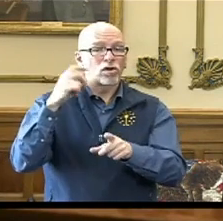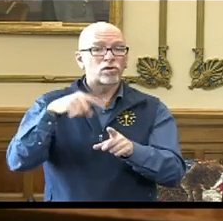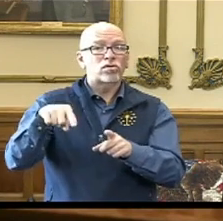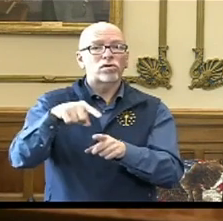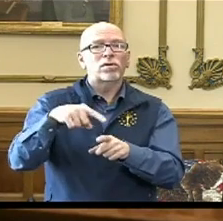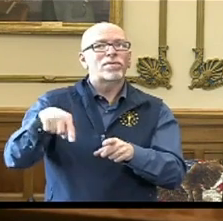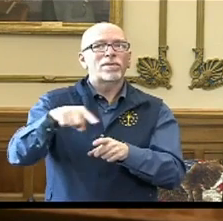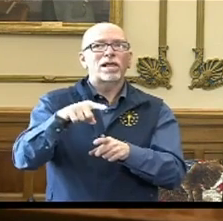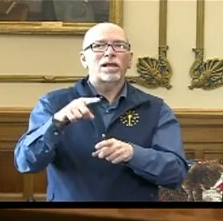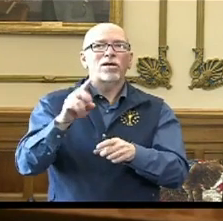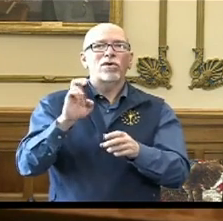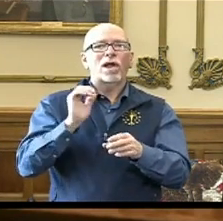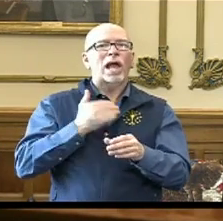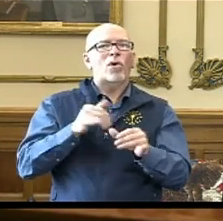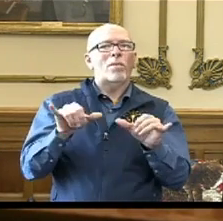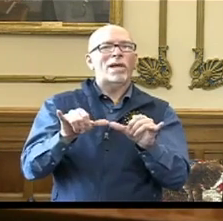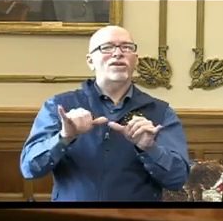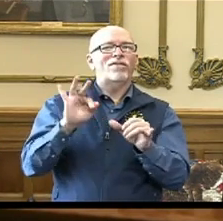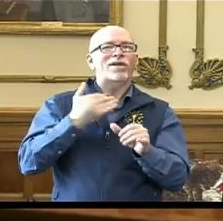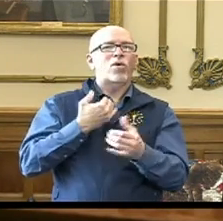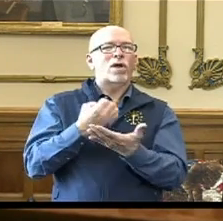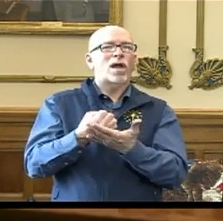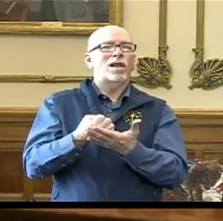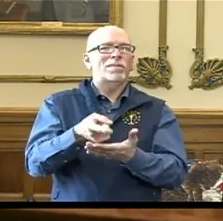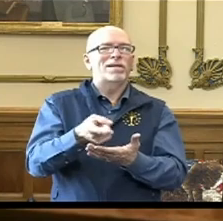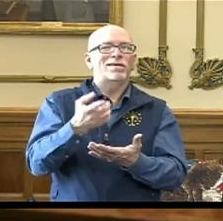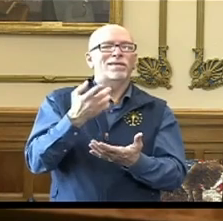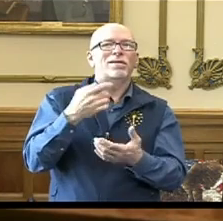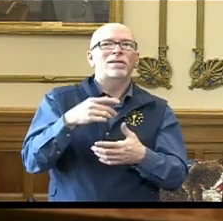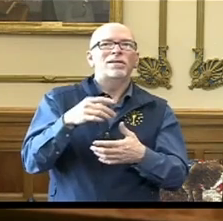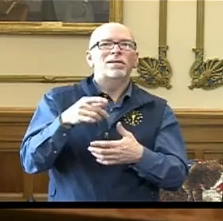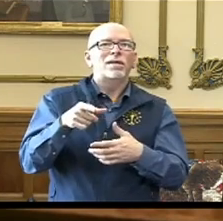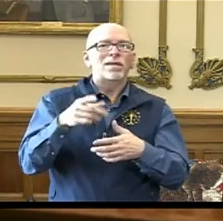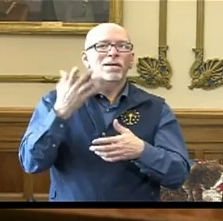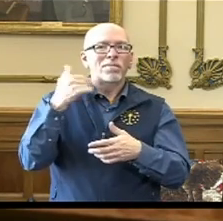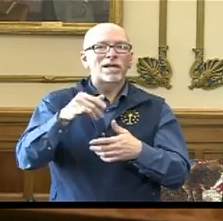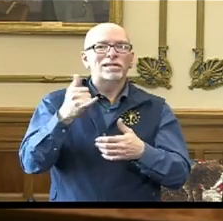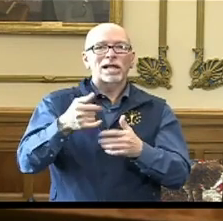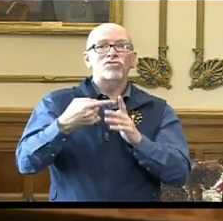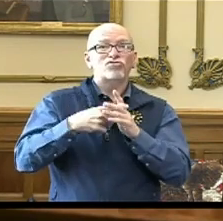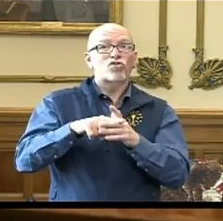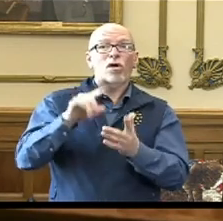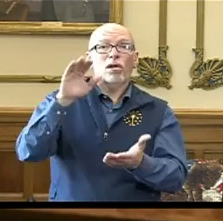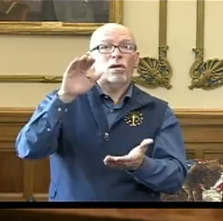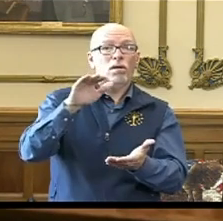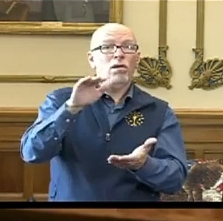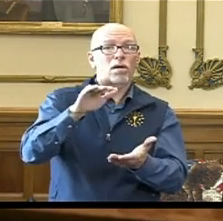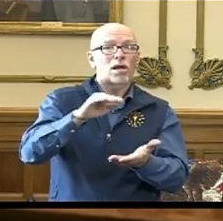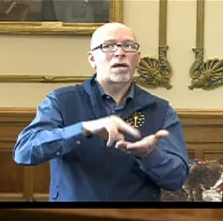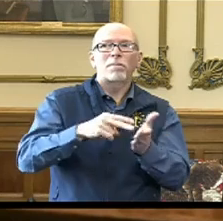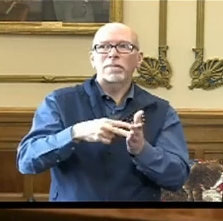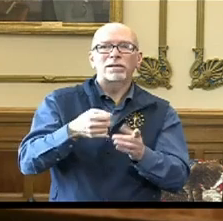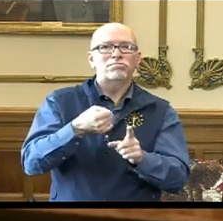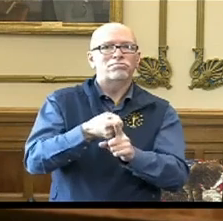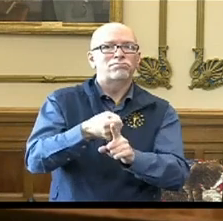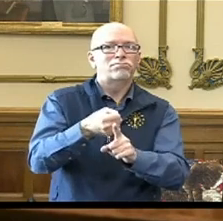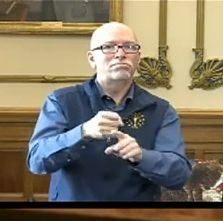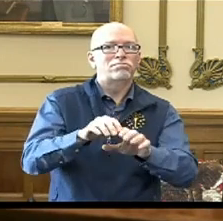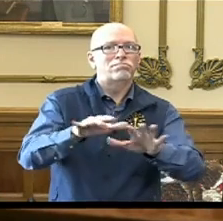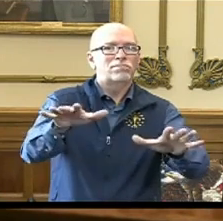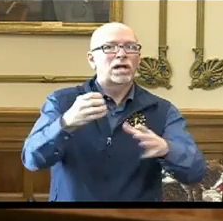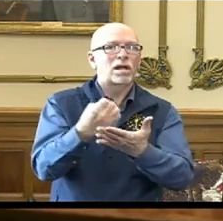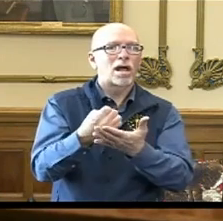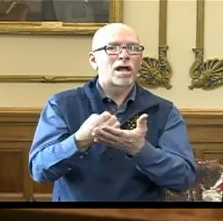the barometer for the economy in general. And that tells you how it's starting to ripple its way through the entirety of the